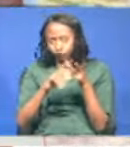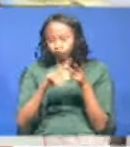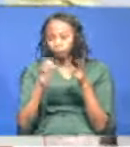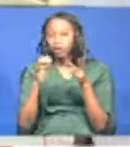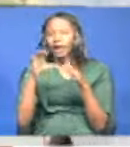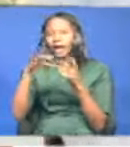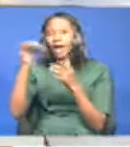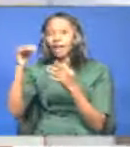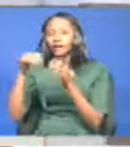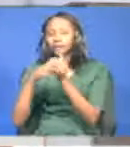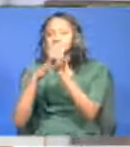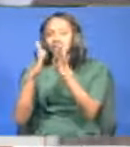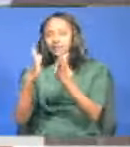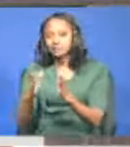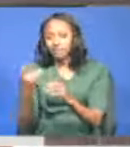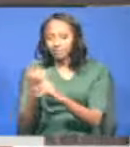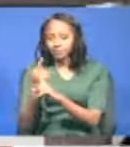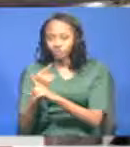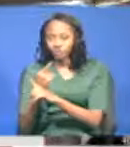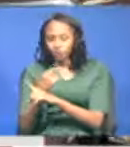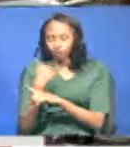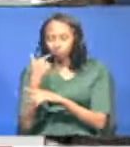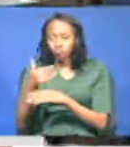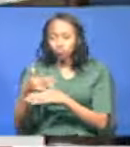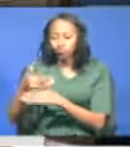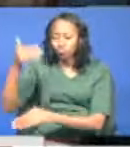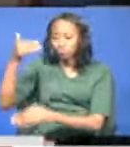communities living on both sides of the border.